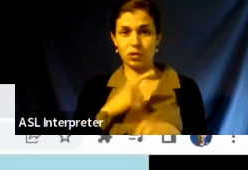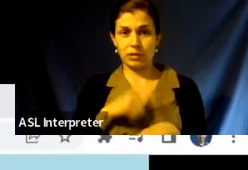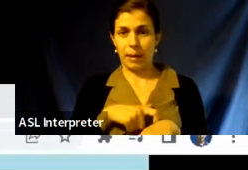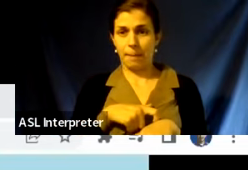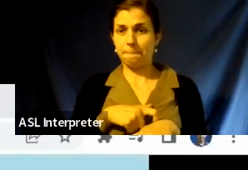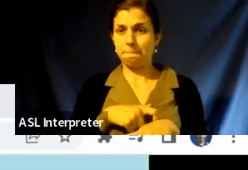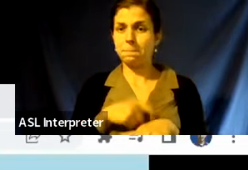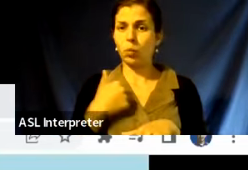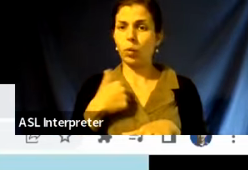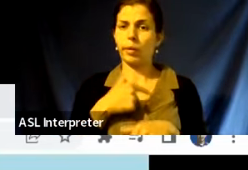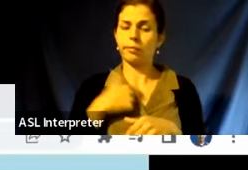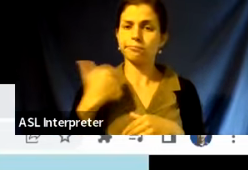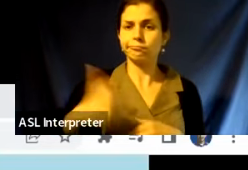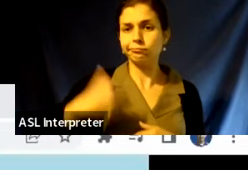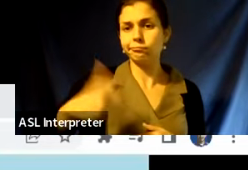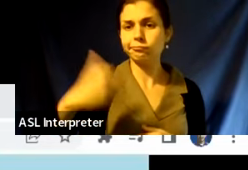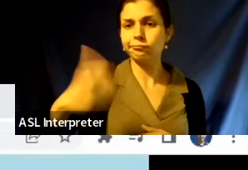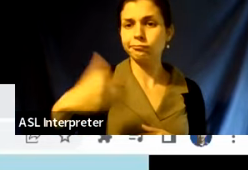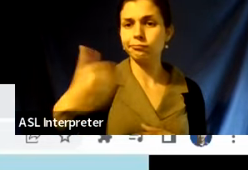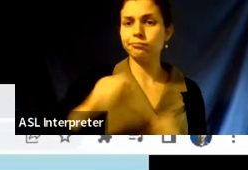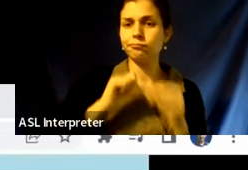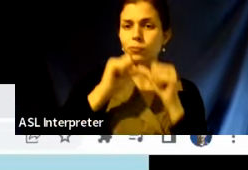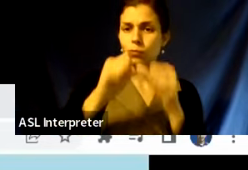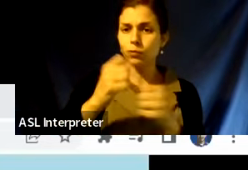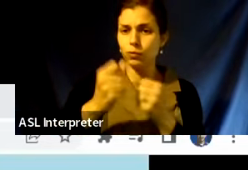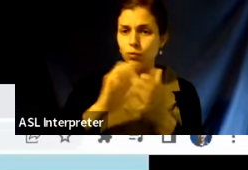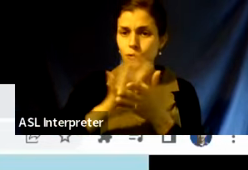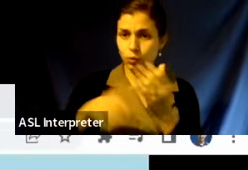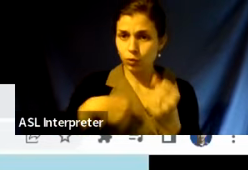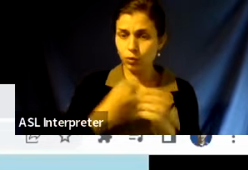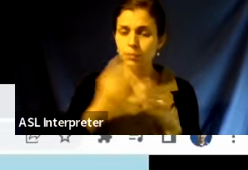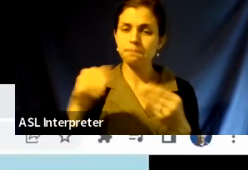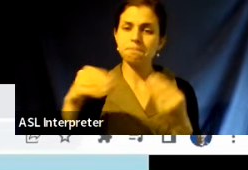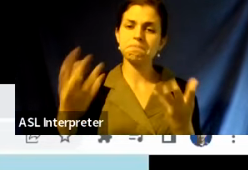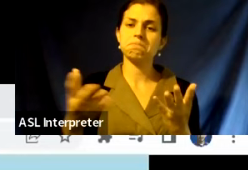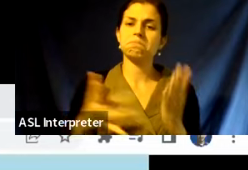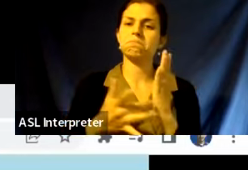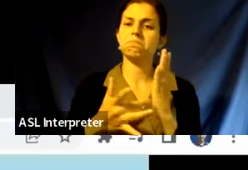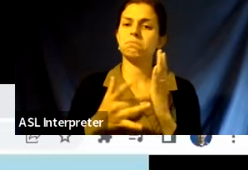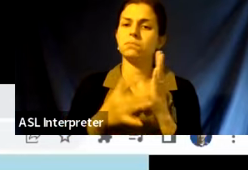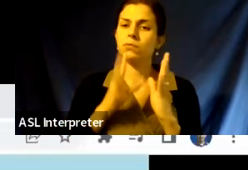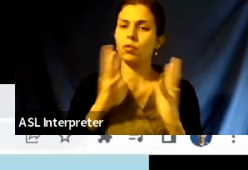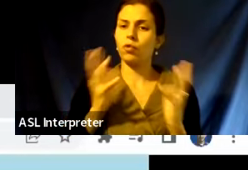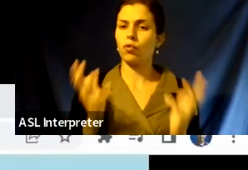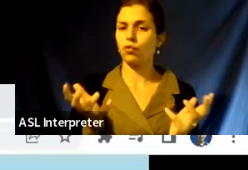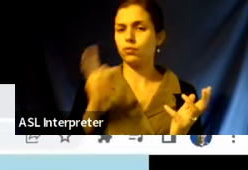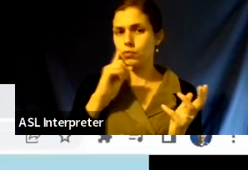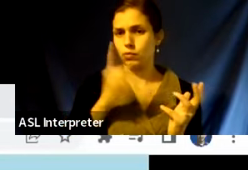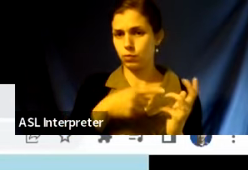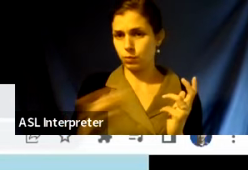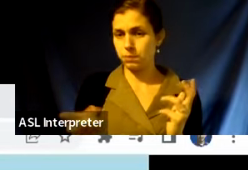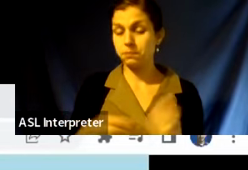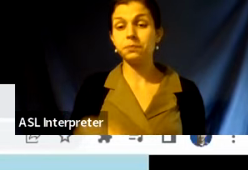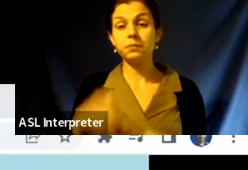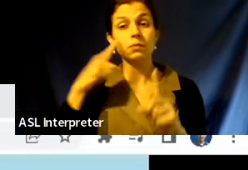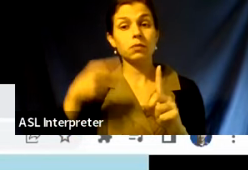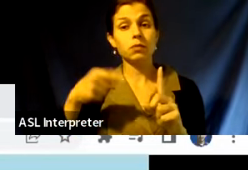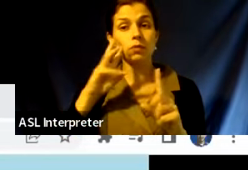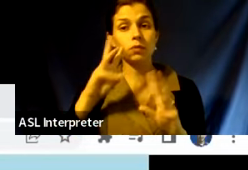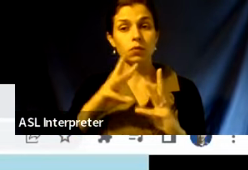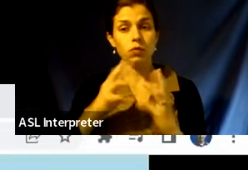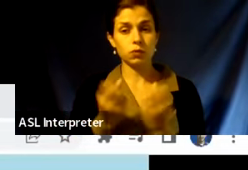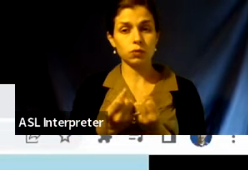we'll offer throughout the school year that will address topics that are important to our families. Our goal with these webinars is to make it easy for